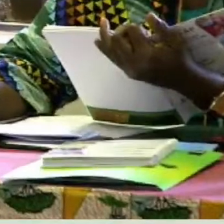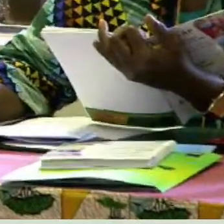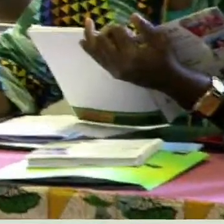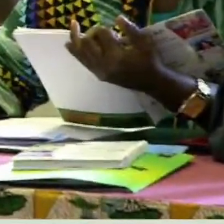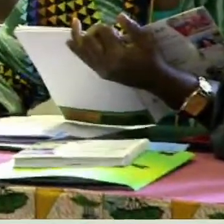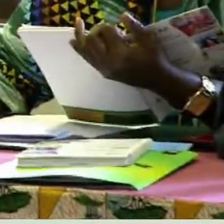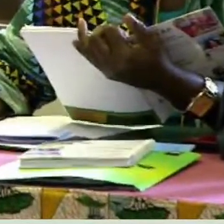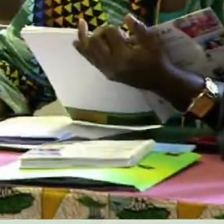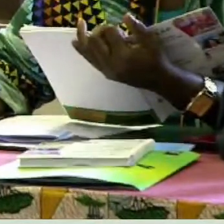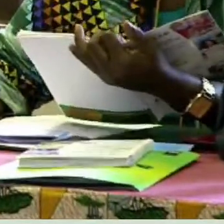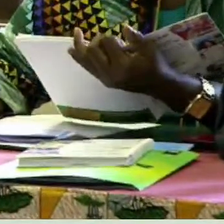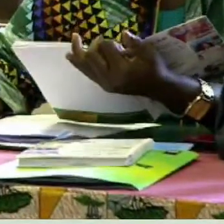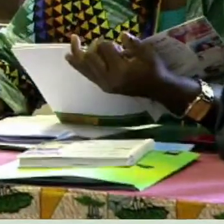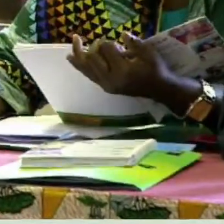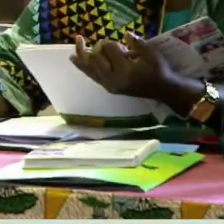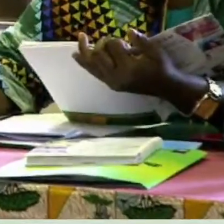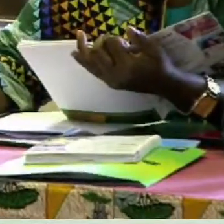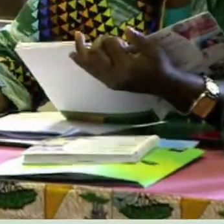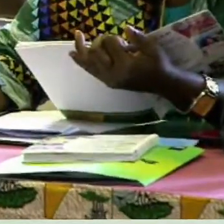Manager,